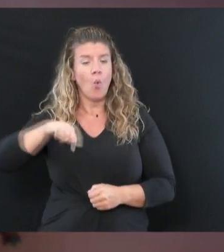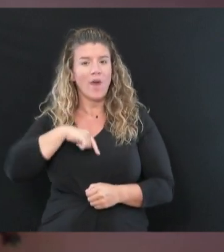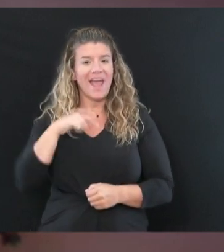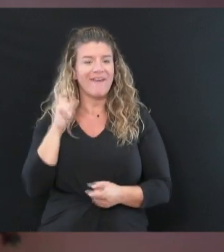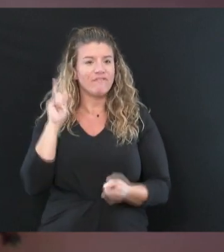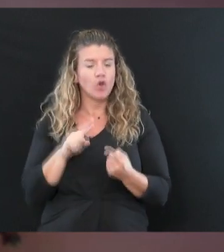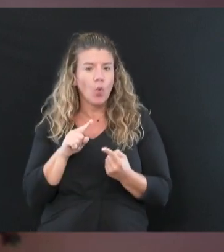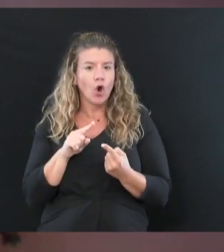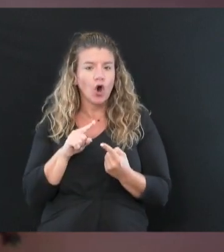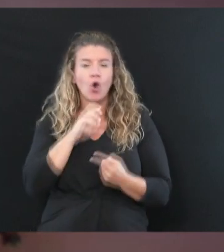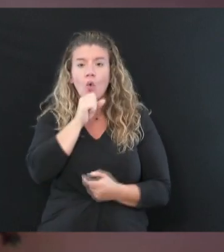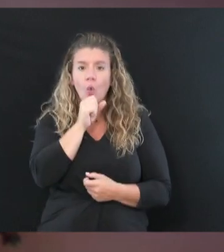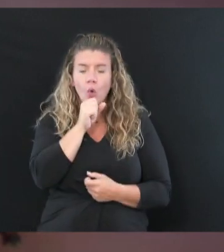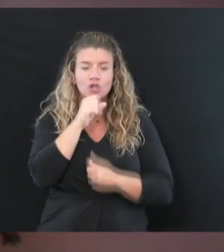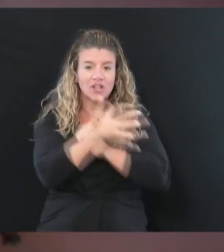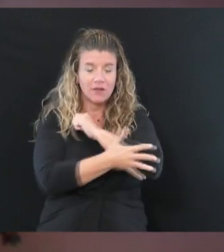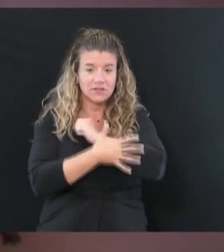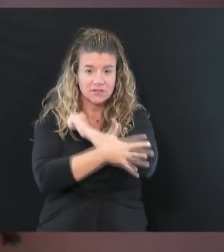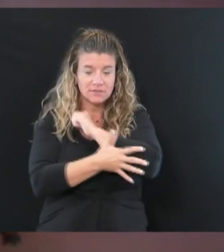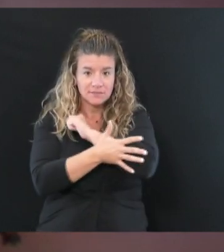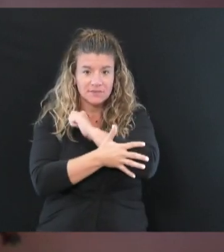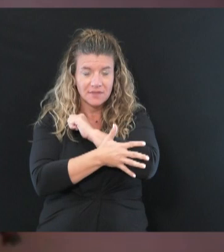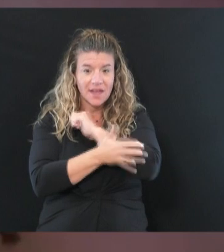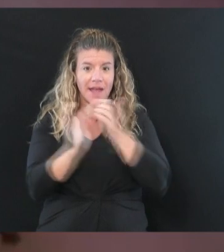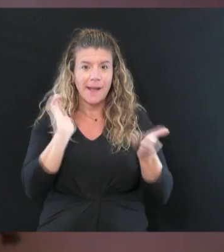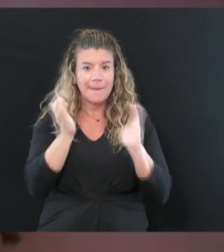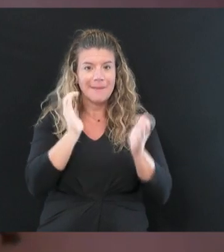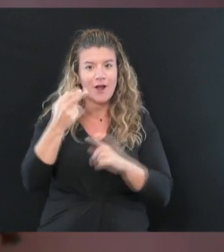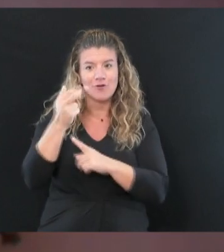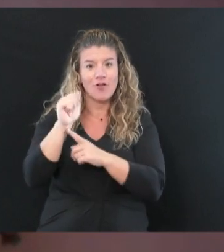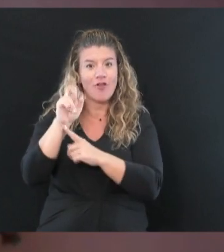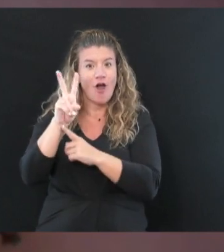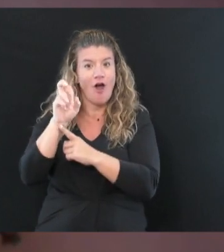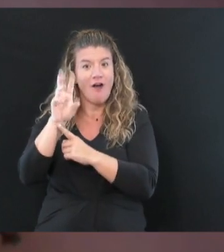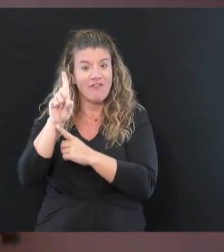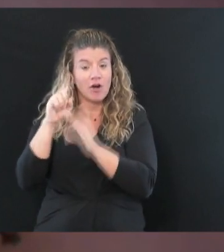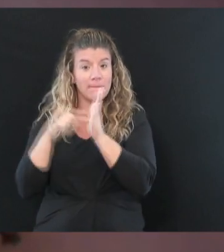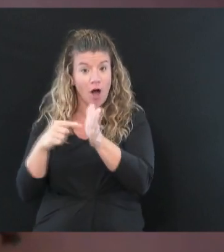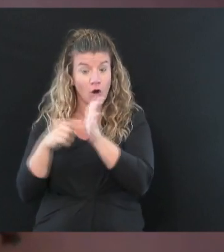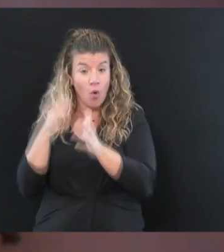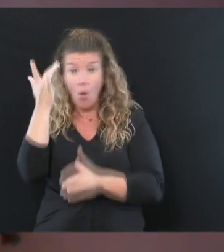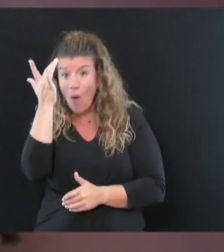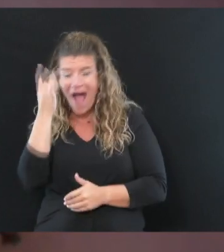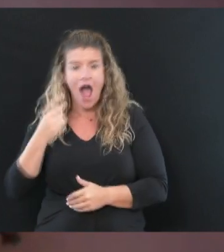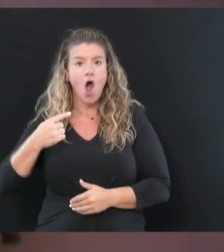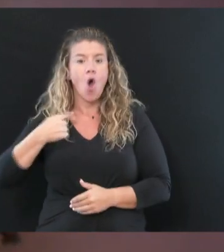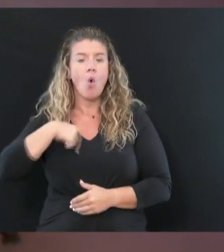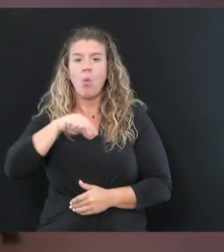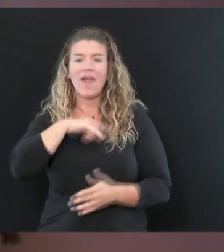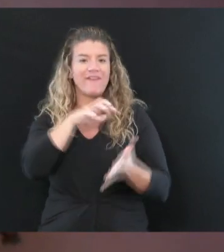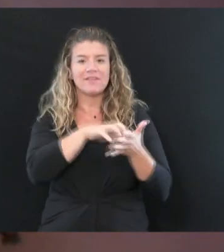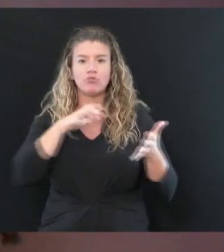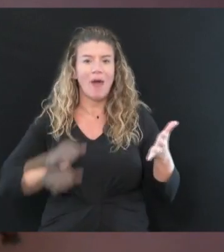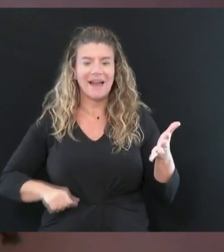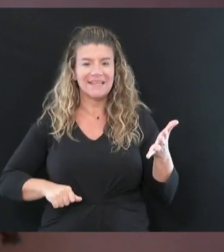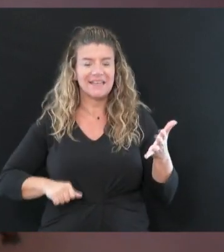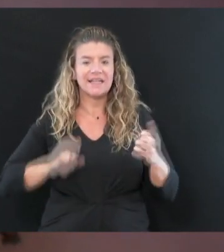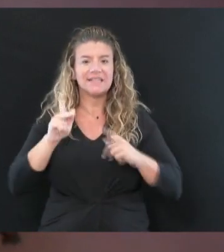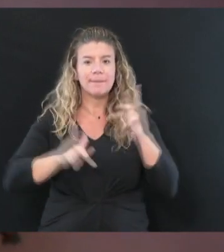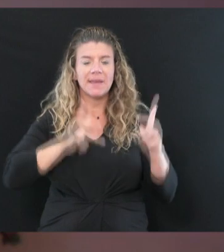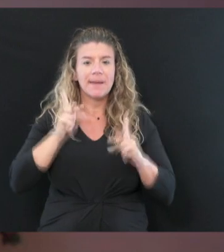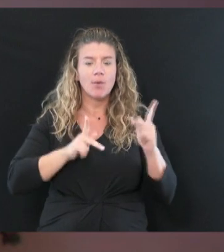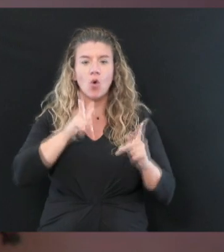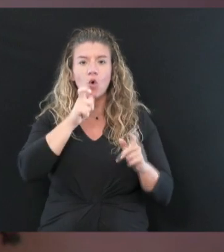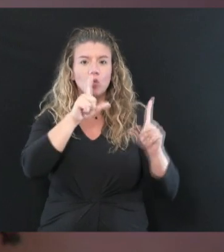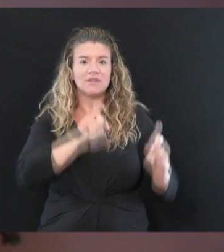fewer orange counties than the Harvard model does is because we have subtracted out people that